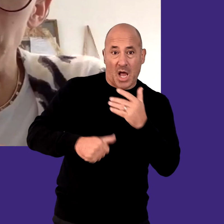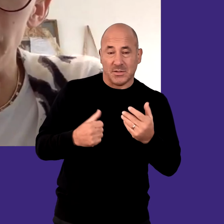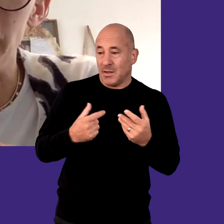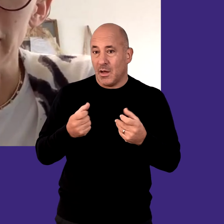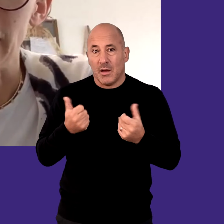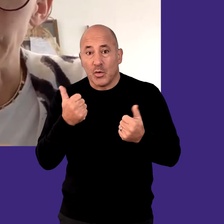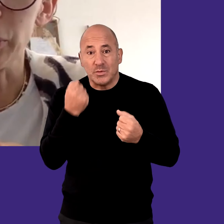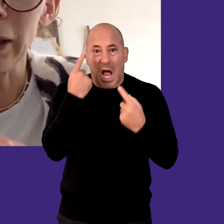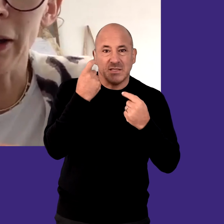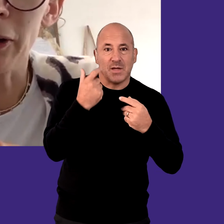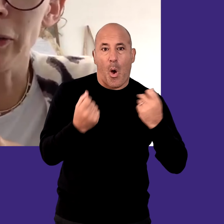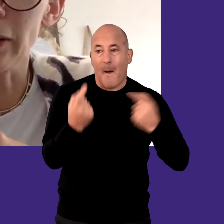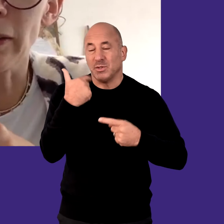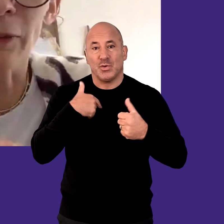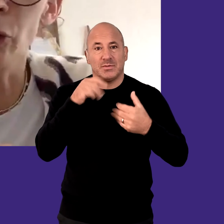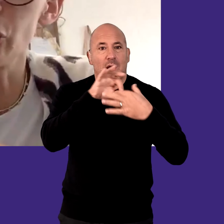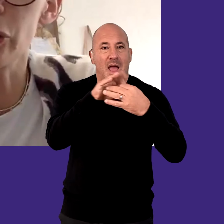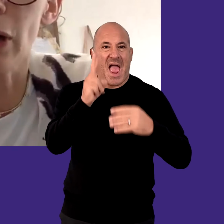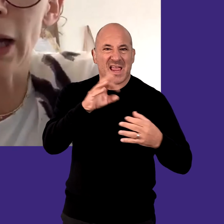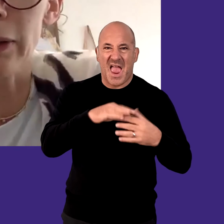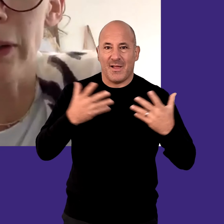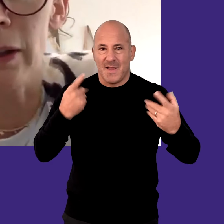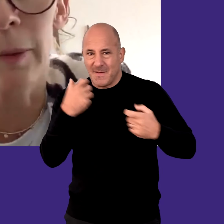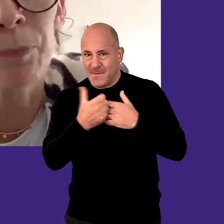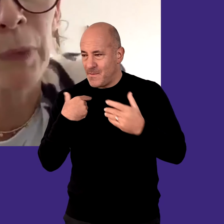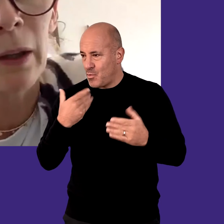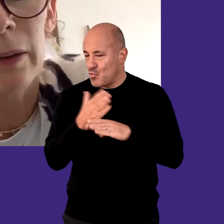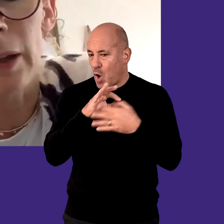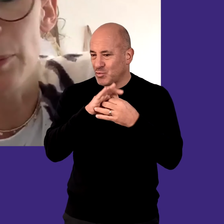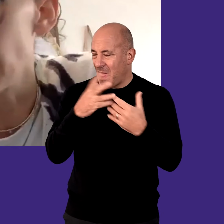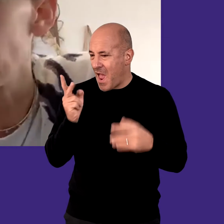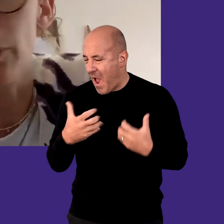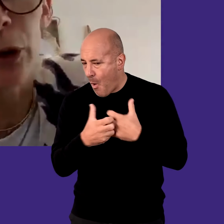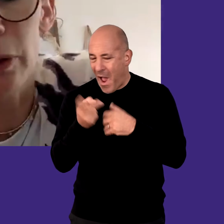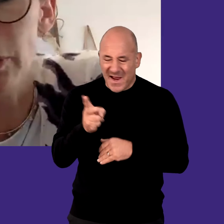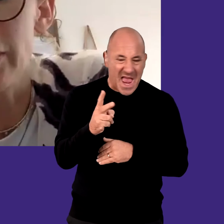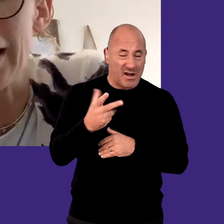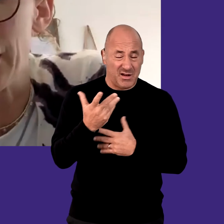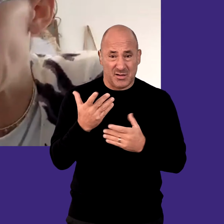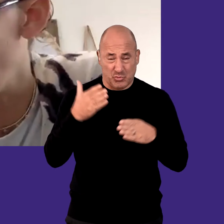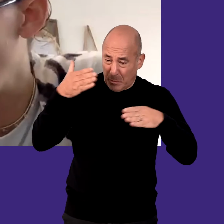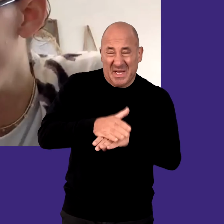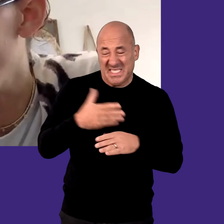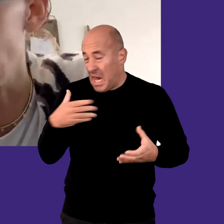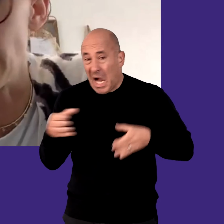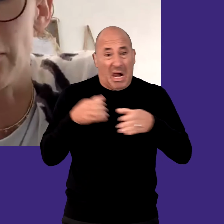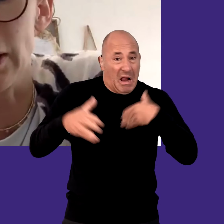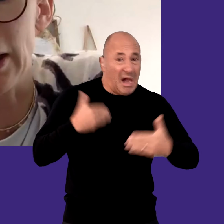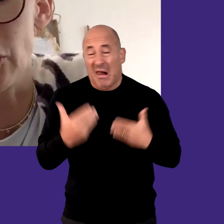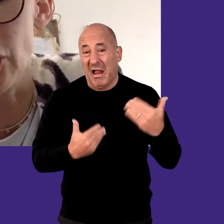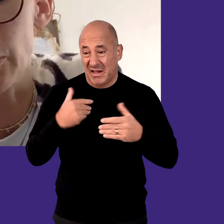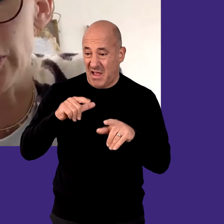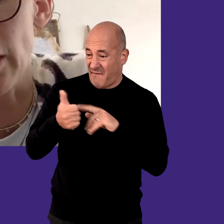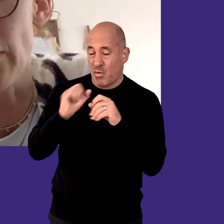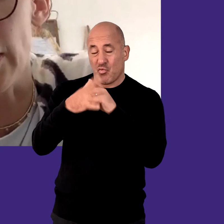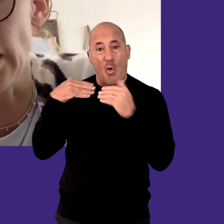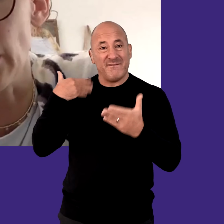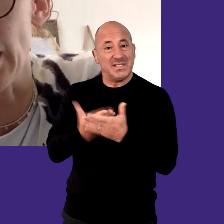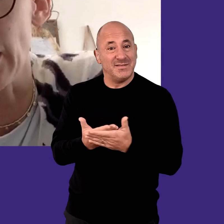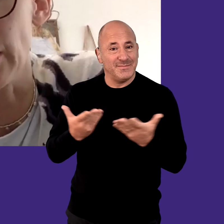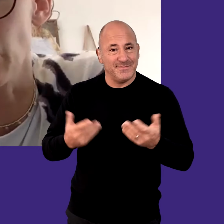getting back to where they were pre-COVID, that they've just not had the the impetus, the opportunity to start relationships